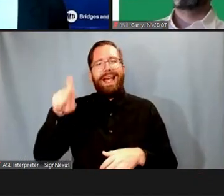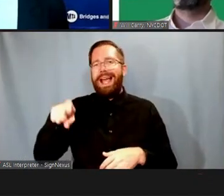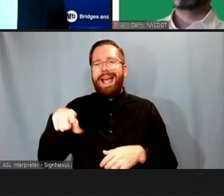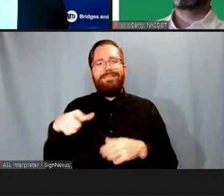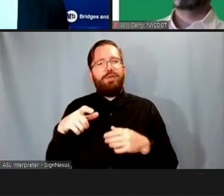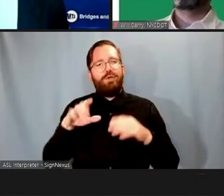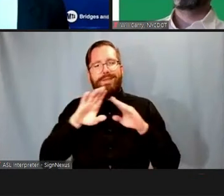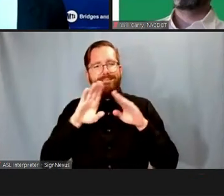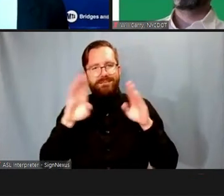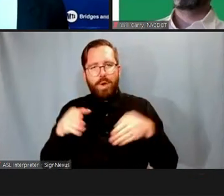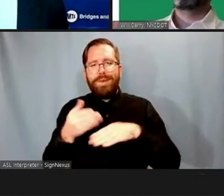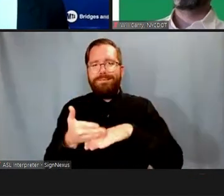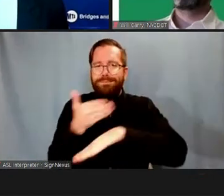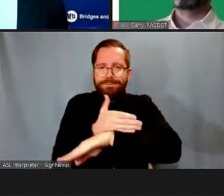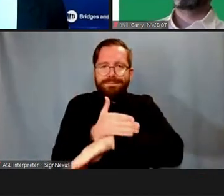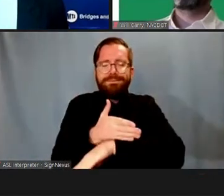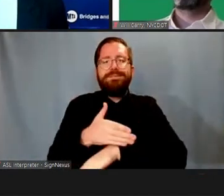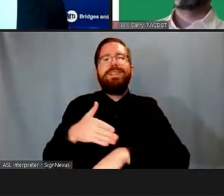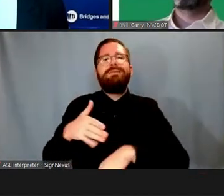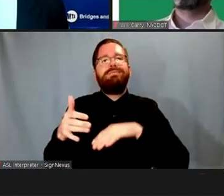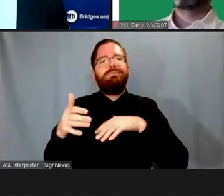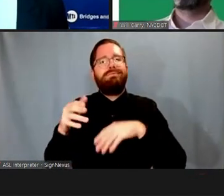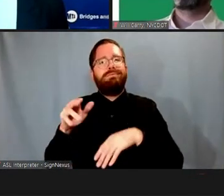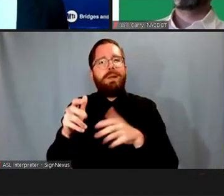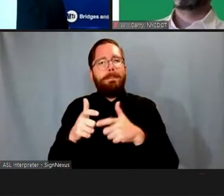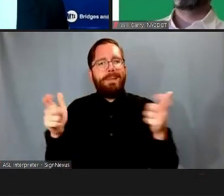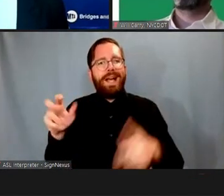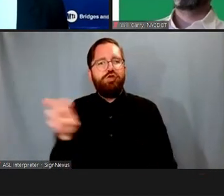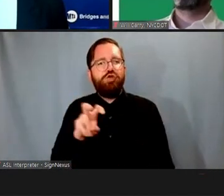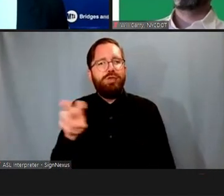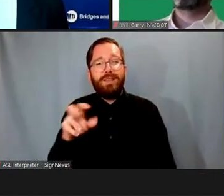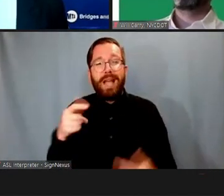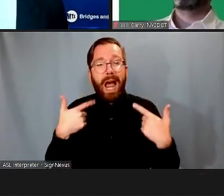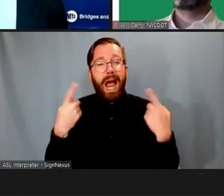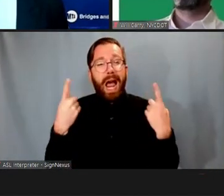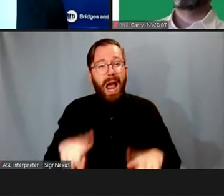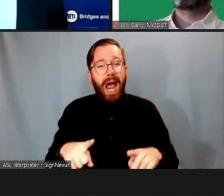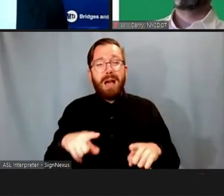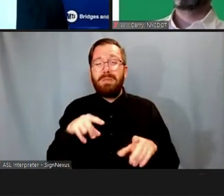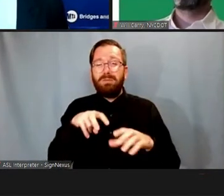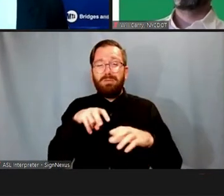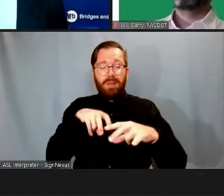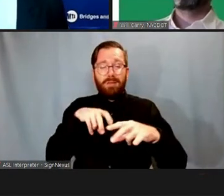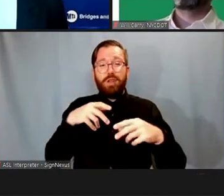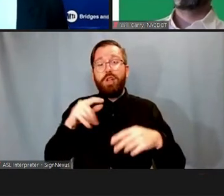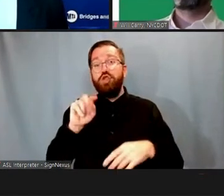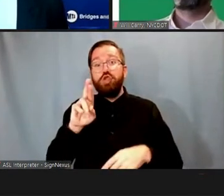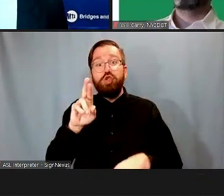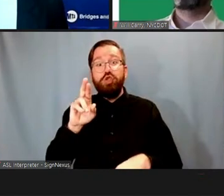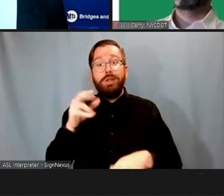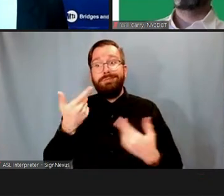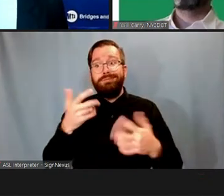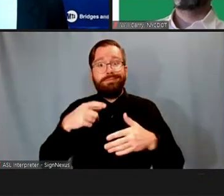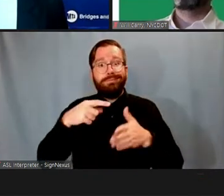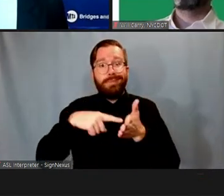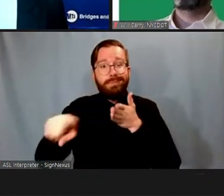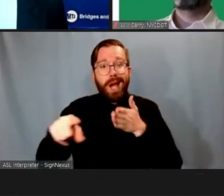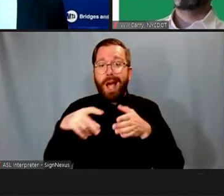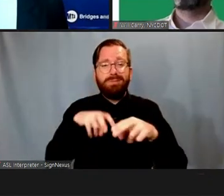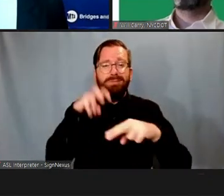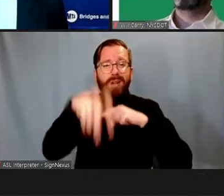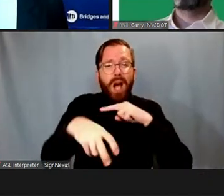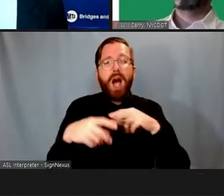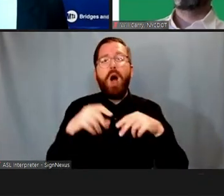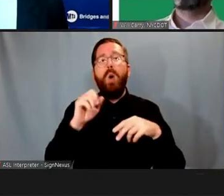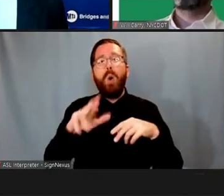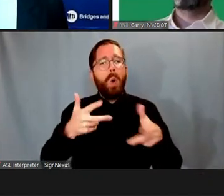safe jumping turnstiles shooting looting fighting the list goes on i feel like we're still talking about the smoke and the bombing from the subway shooting in